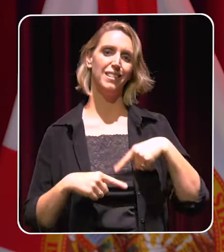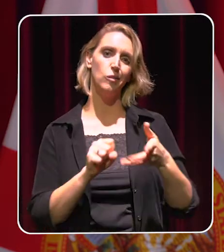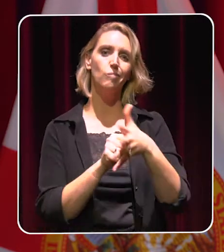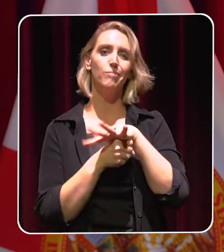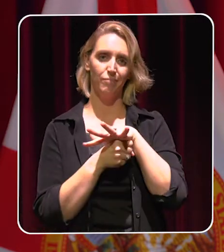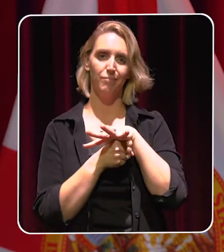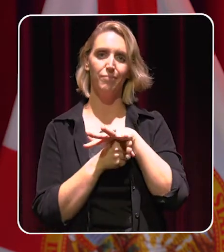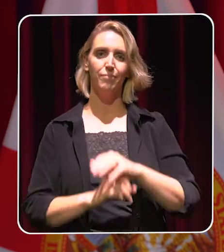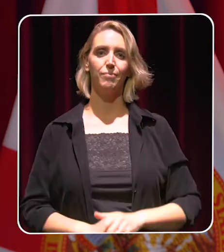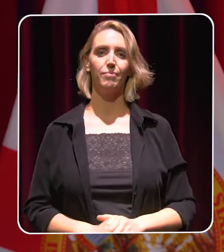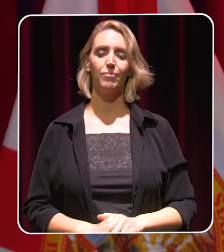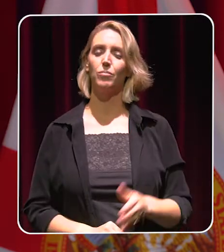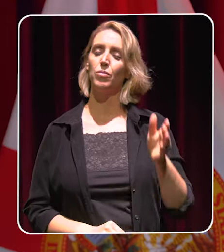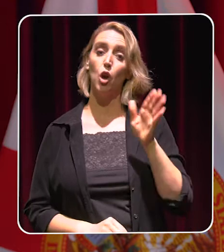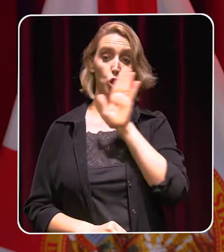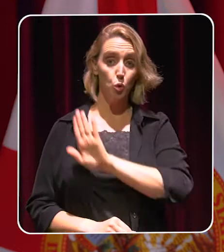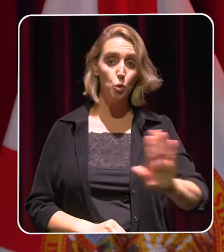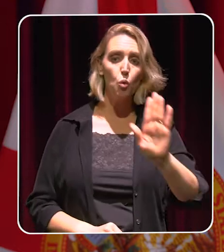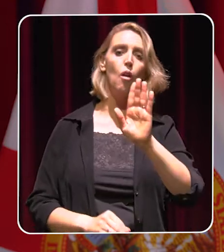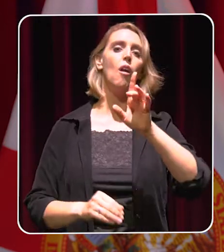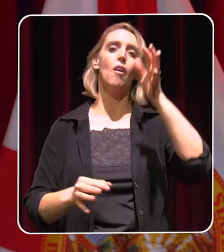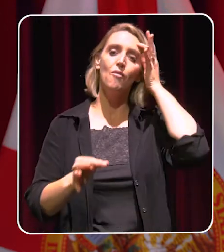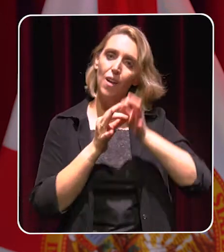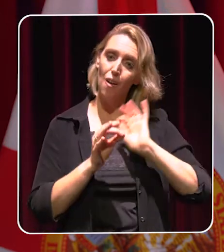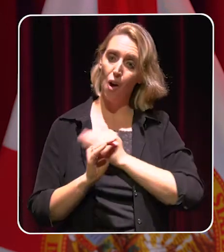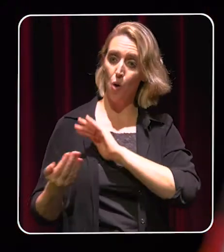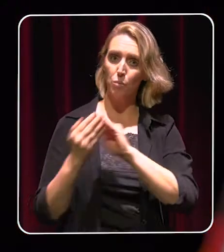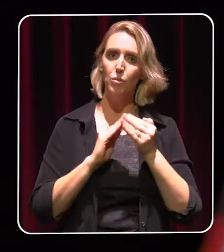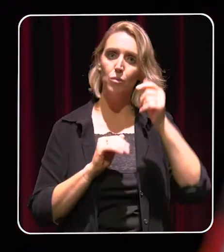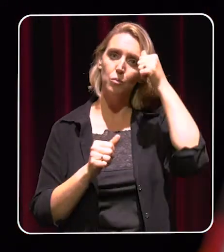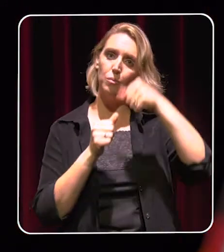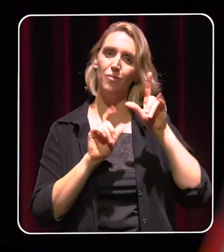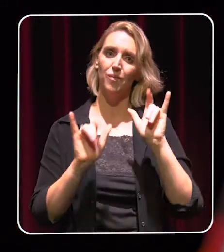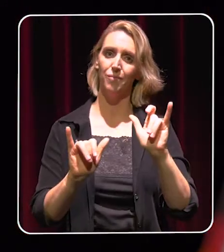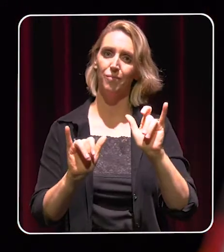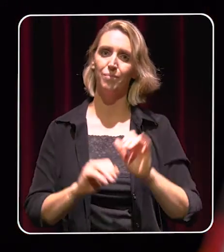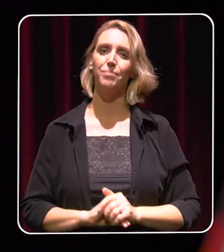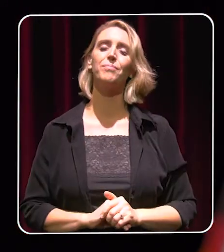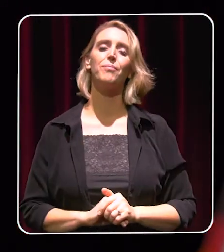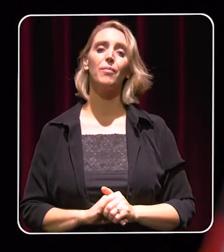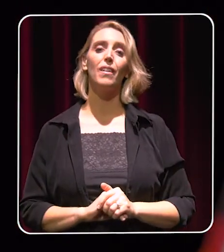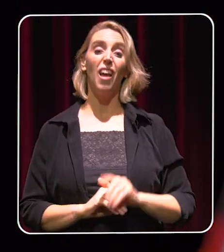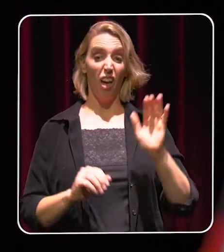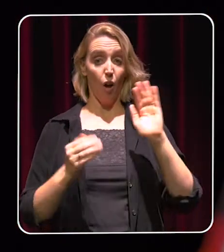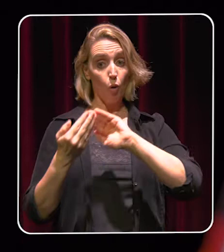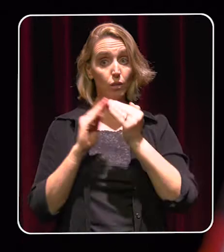pandemic. We will never forget your dedication to our community. When describing the state of our